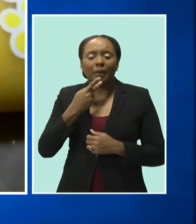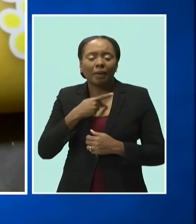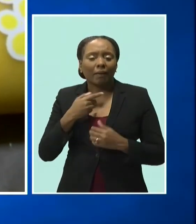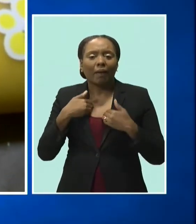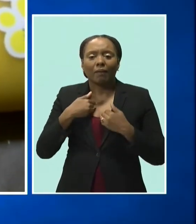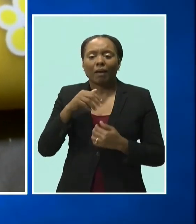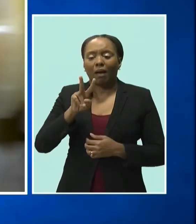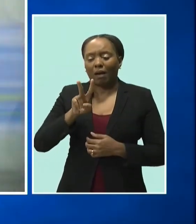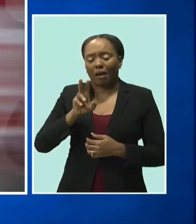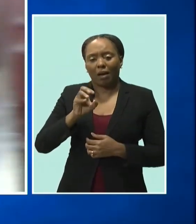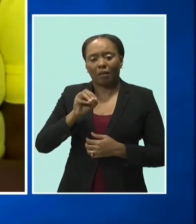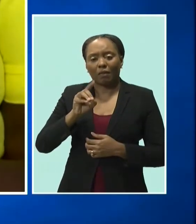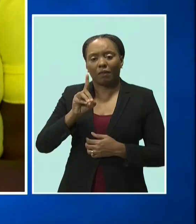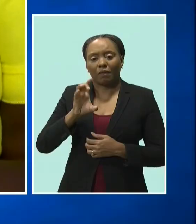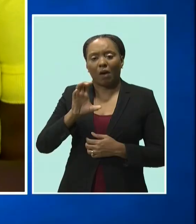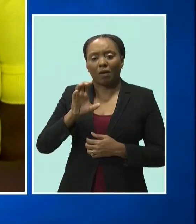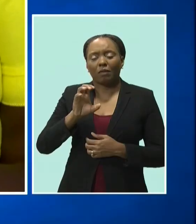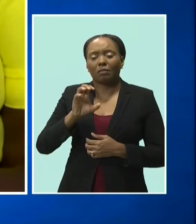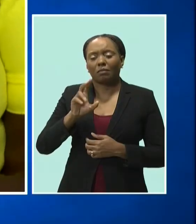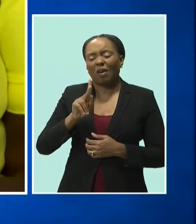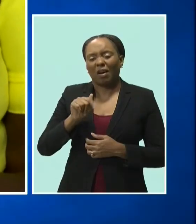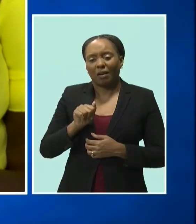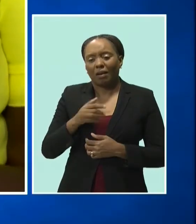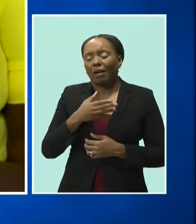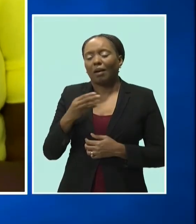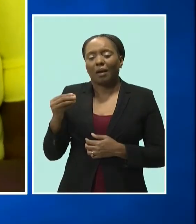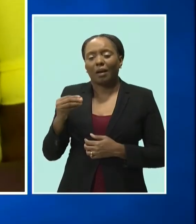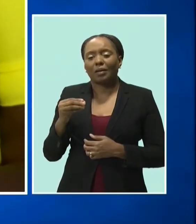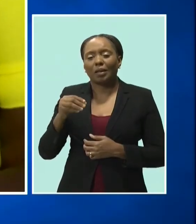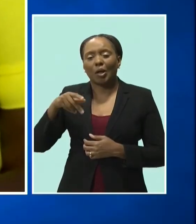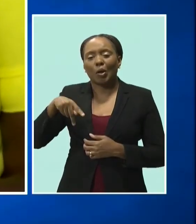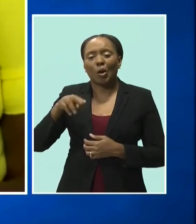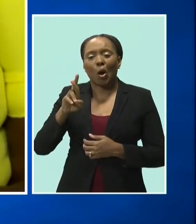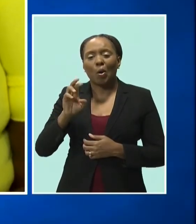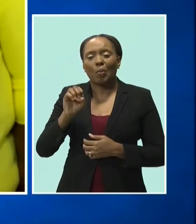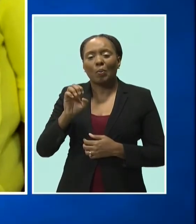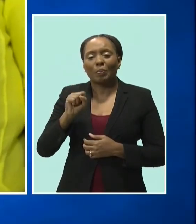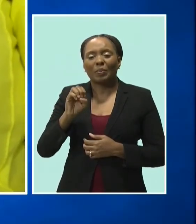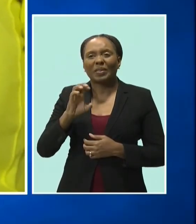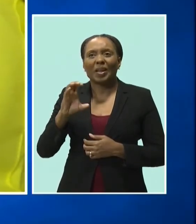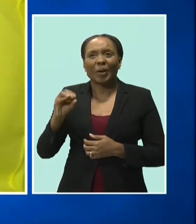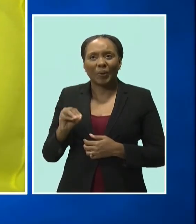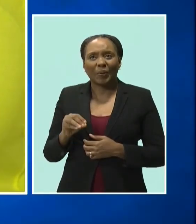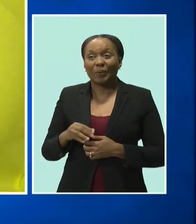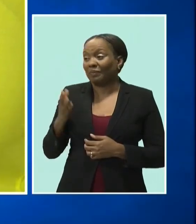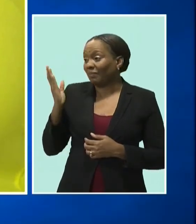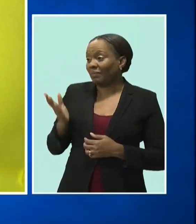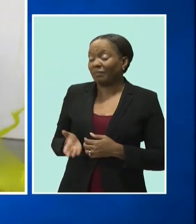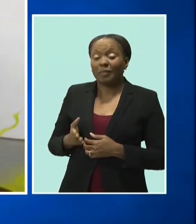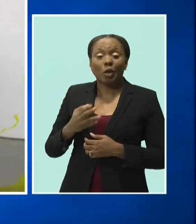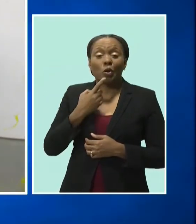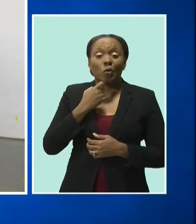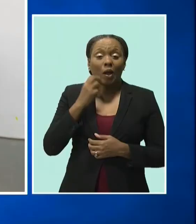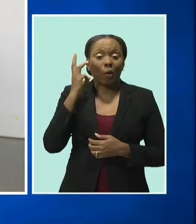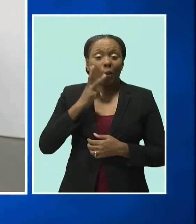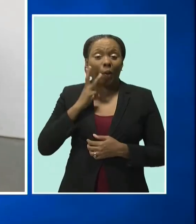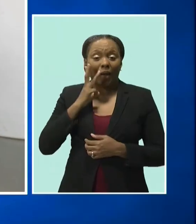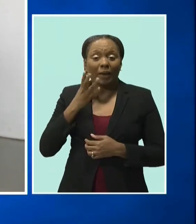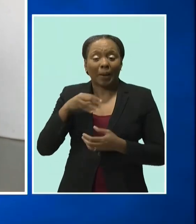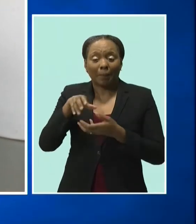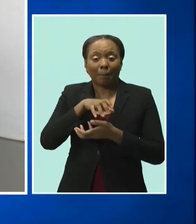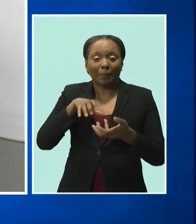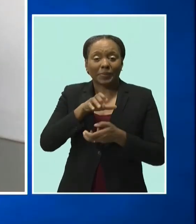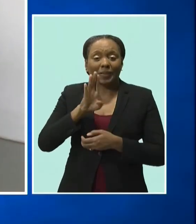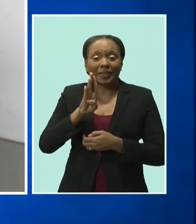Prosecco. And then the last one is called Love Potion, which is a blend of mixed berries and red wine. A full launch of the ice